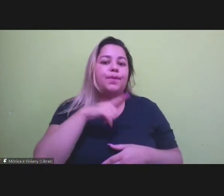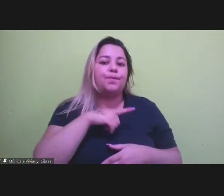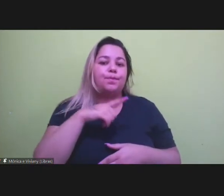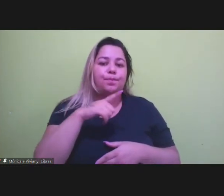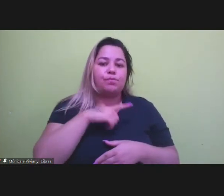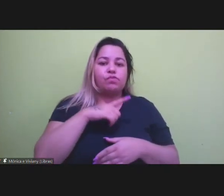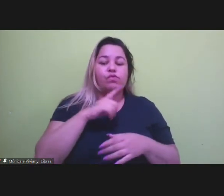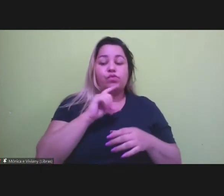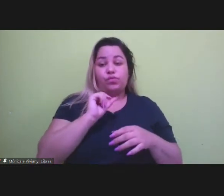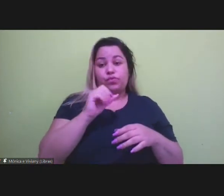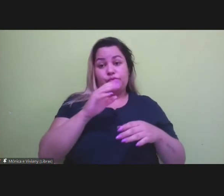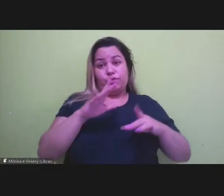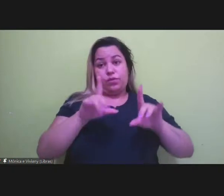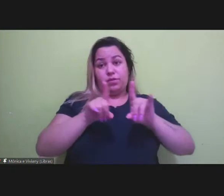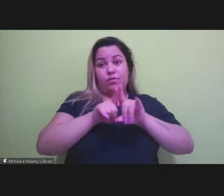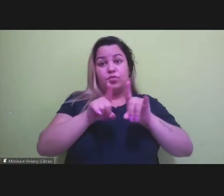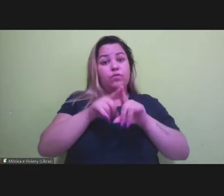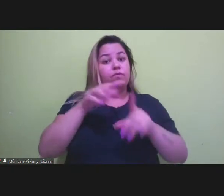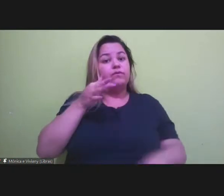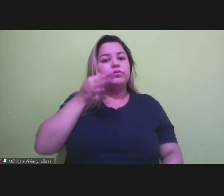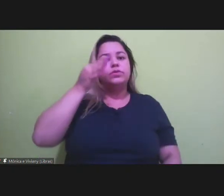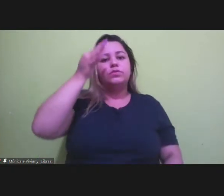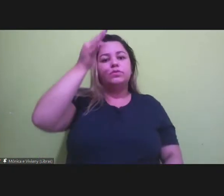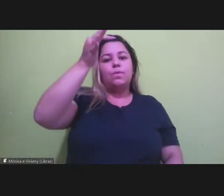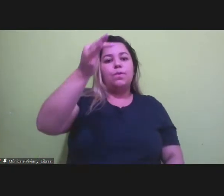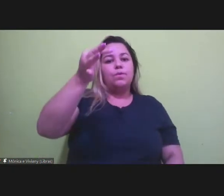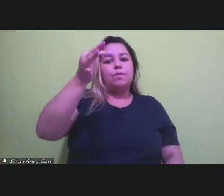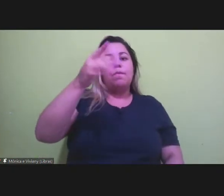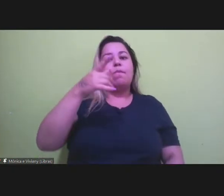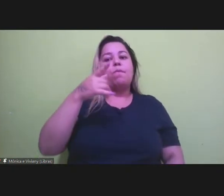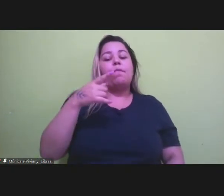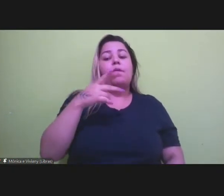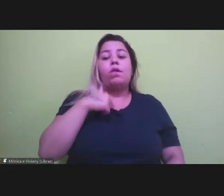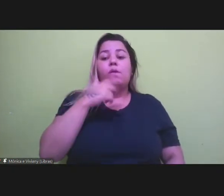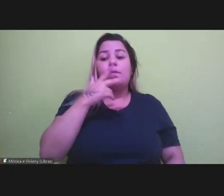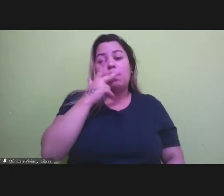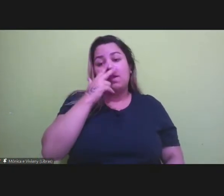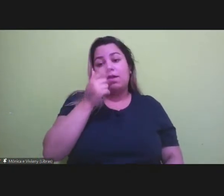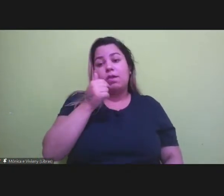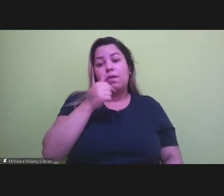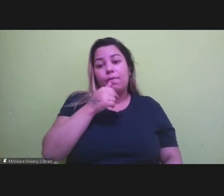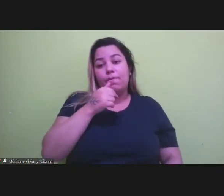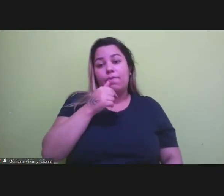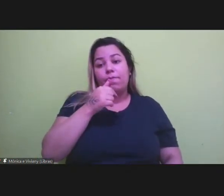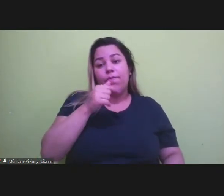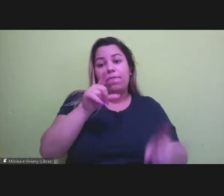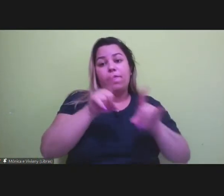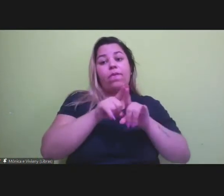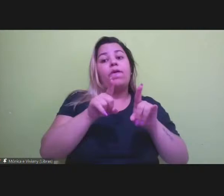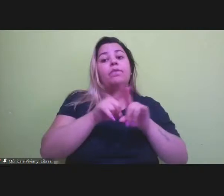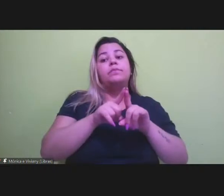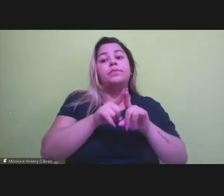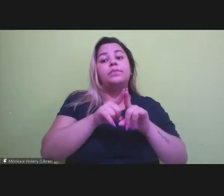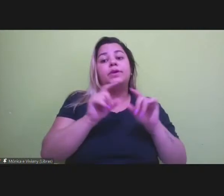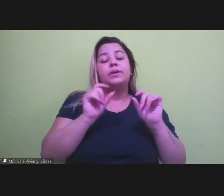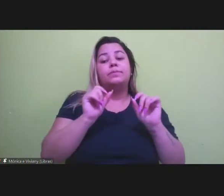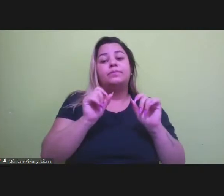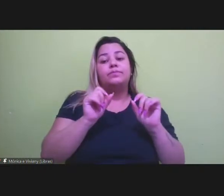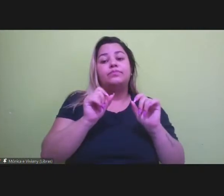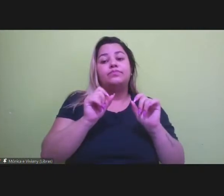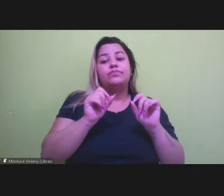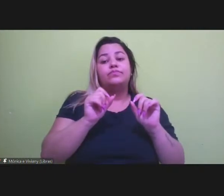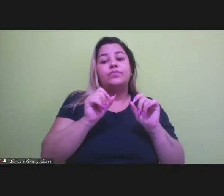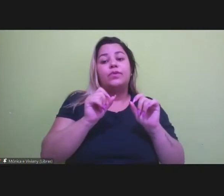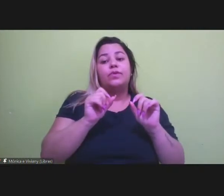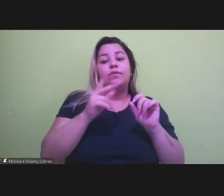us to have an impact in the future. So I think that bringing a little bit of the